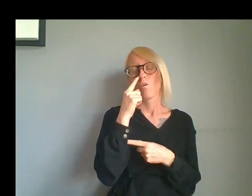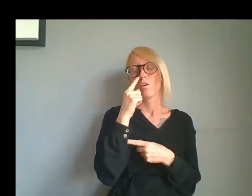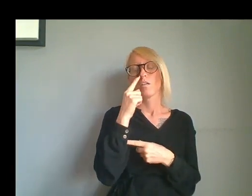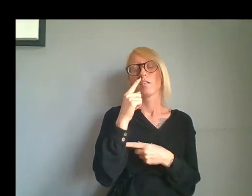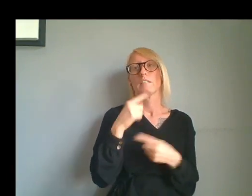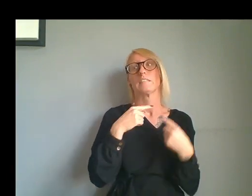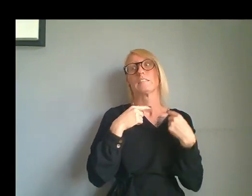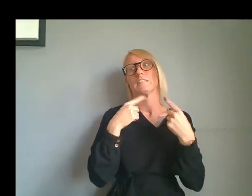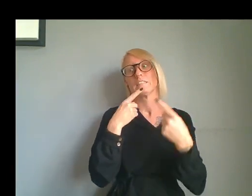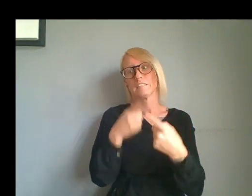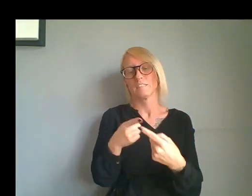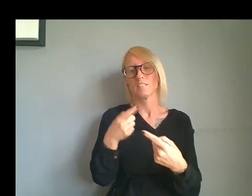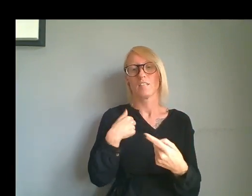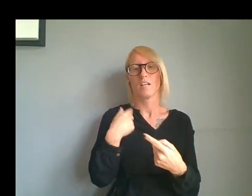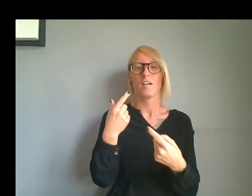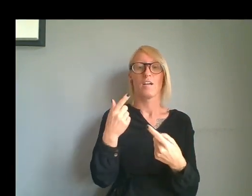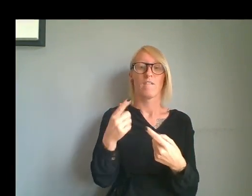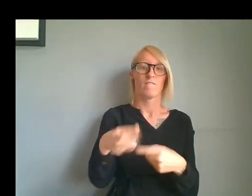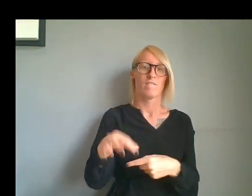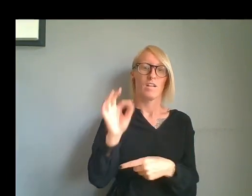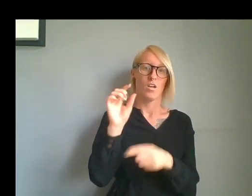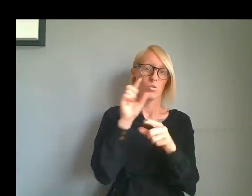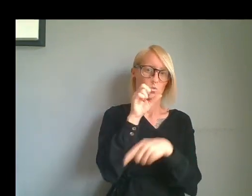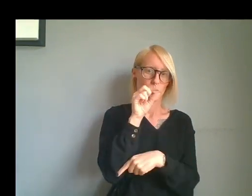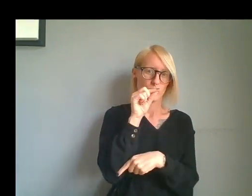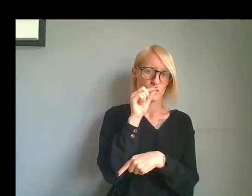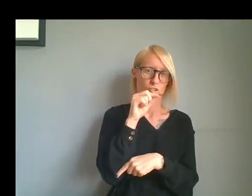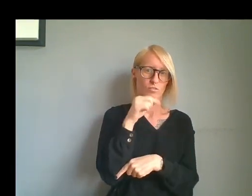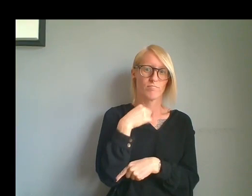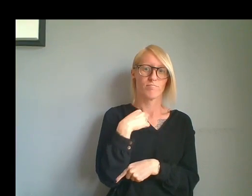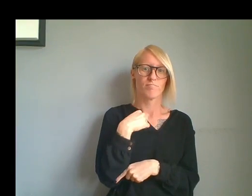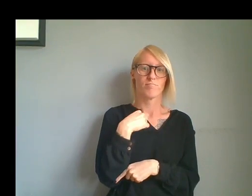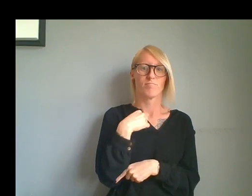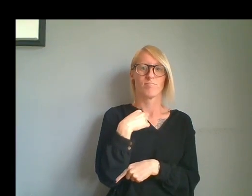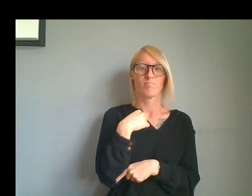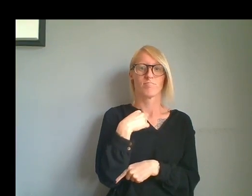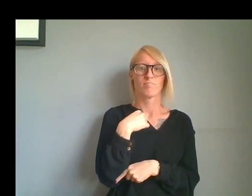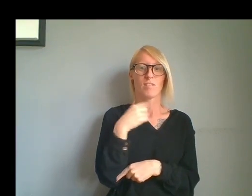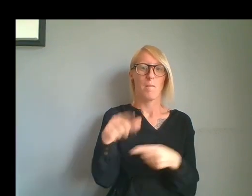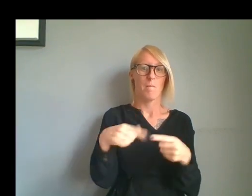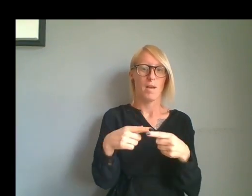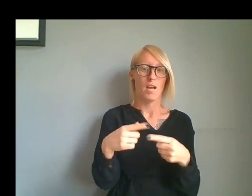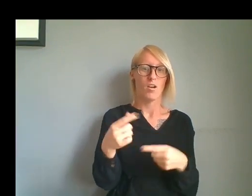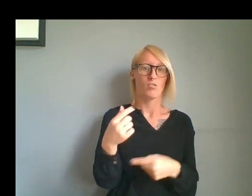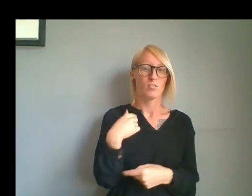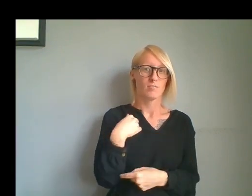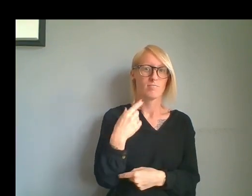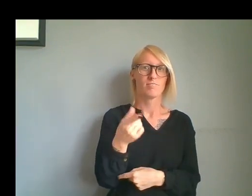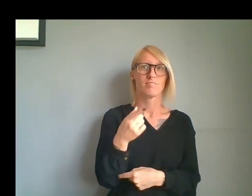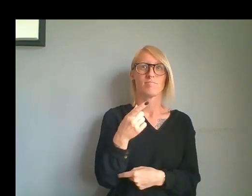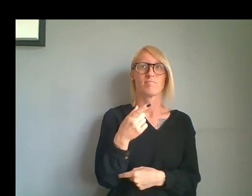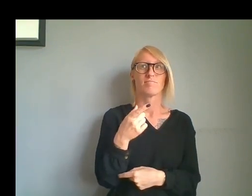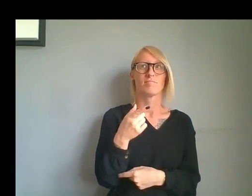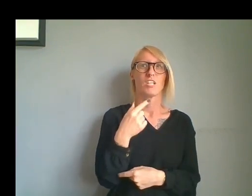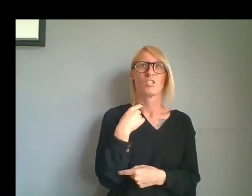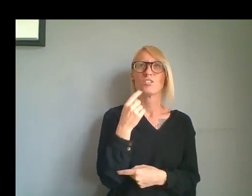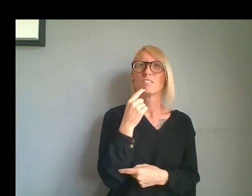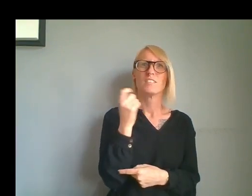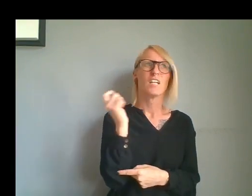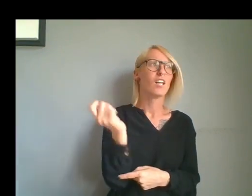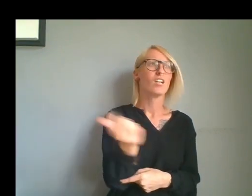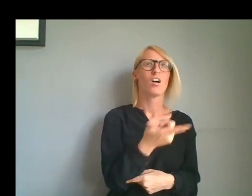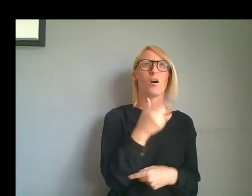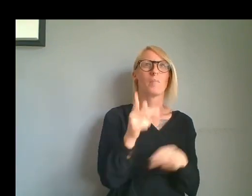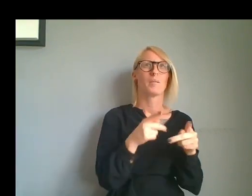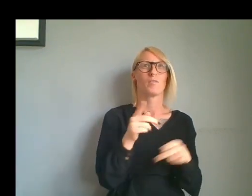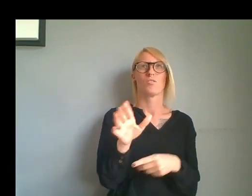it. Those people, I think, you know what, your life is unfortunately still boring. You're just telling everyone exactly how it is, right? So that doesn't change it